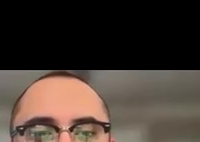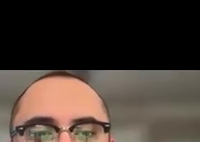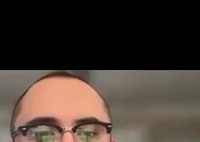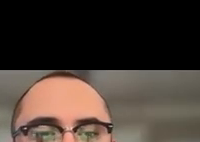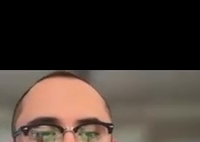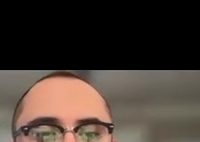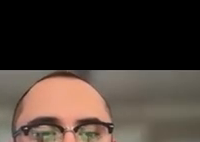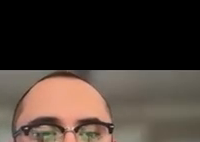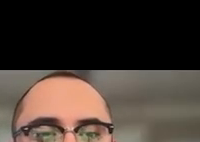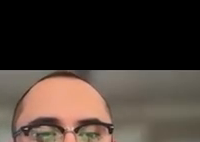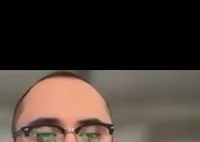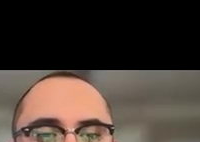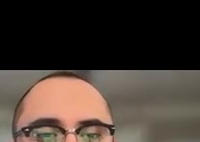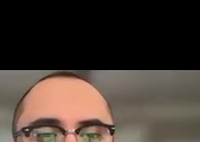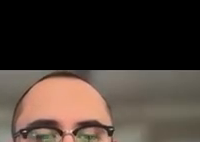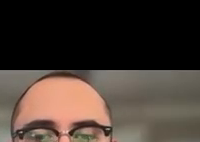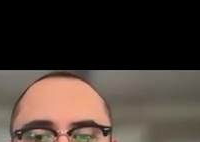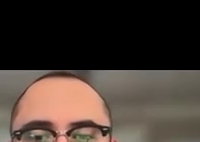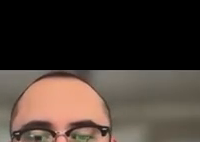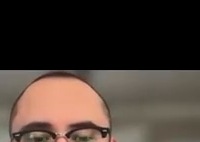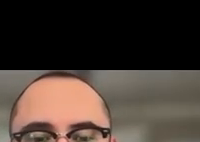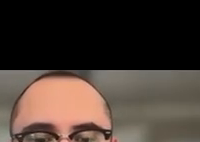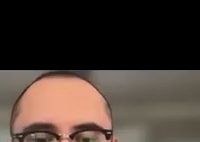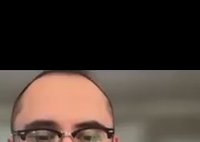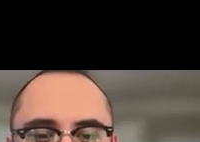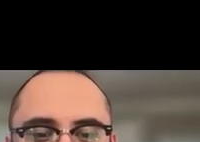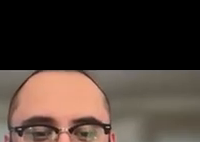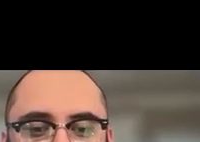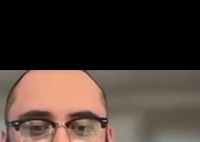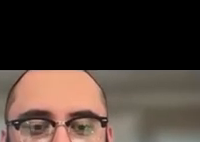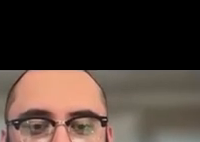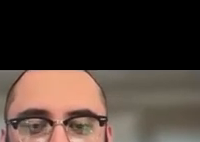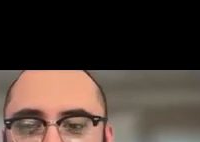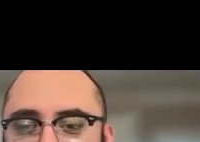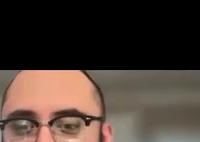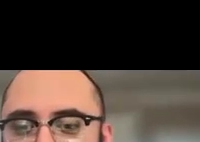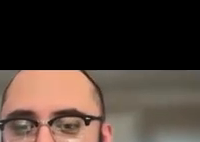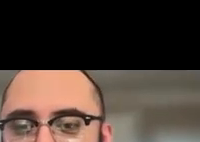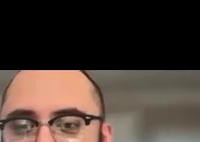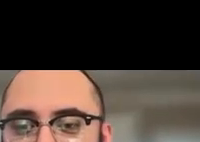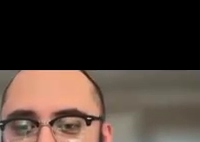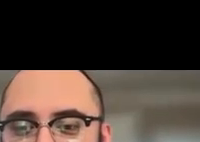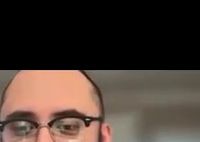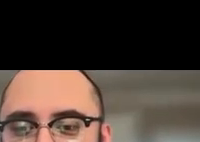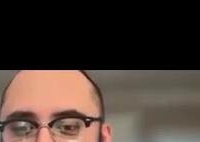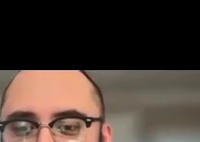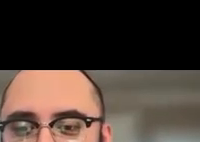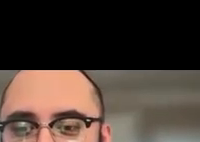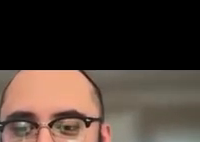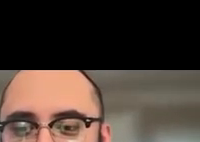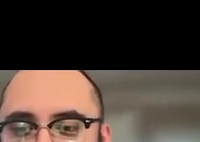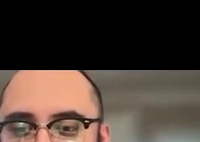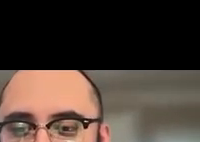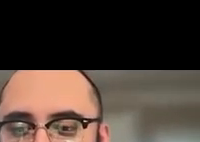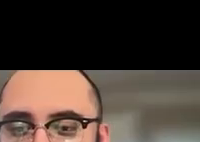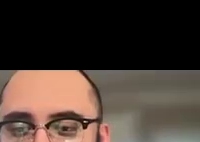crazy busy. And thank you to Kristen and Garrett for their interpreting services. And if you liked this, Ernesto's